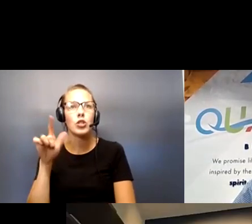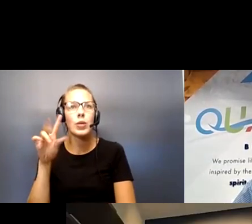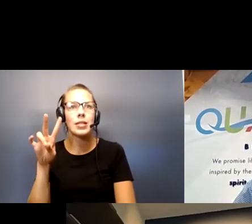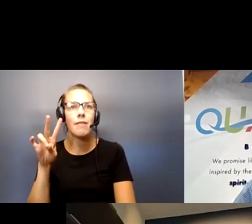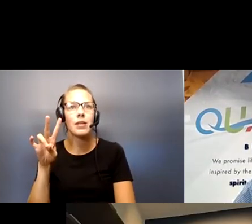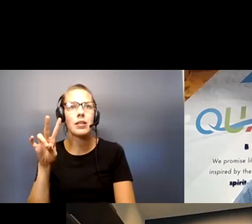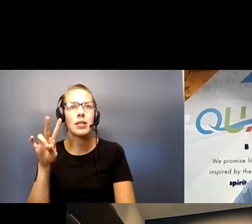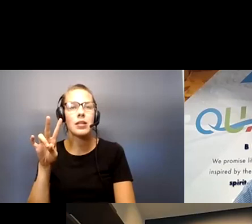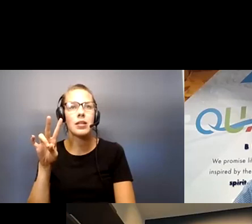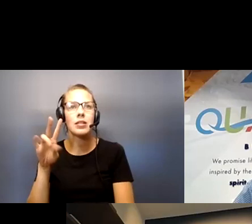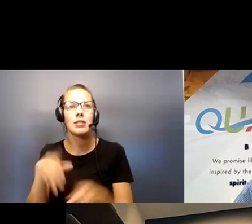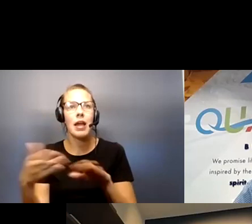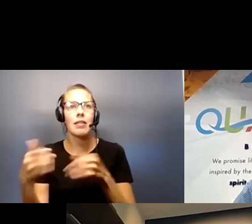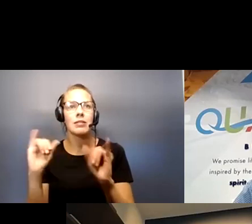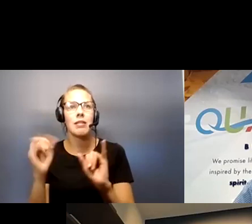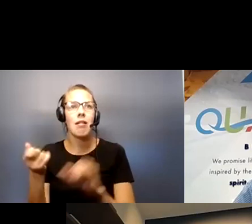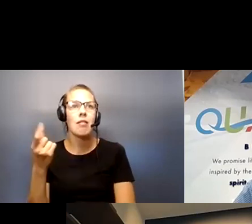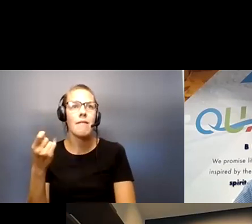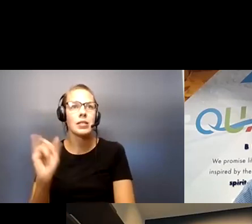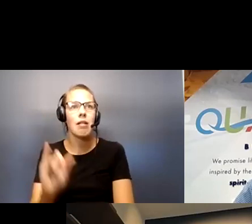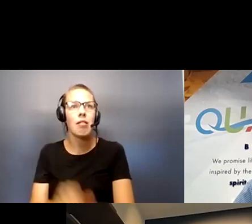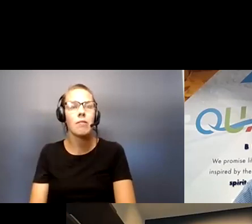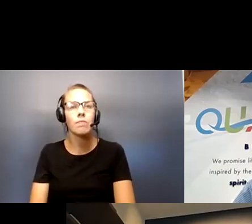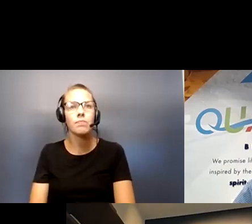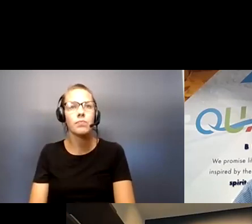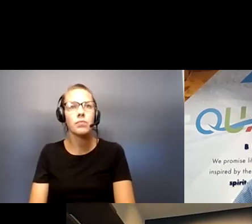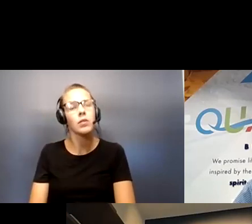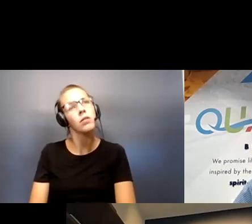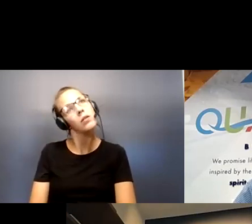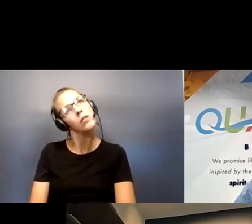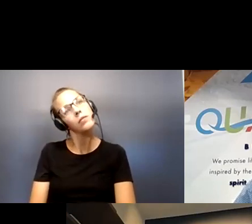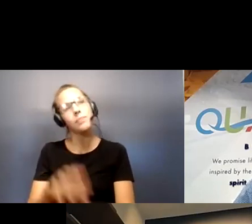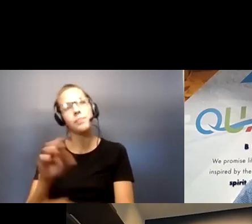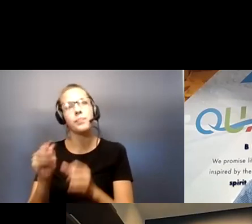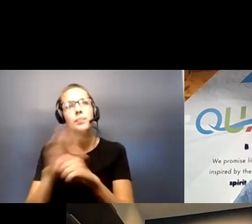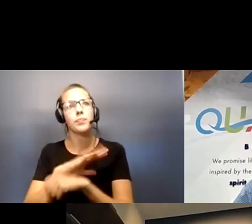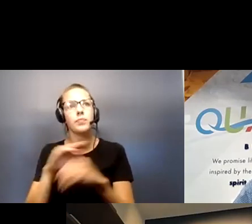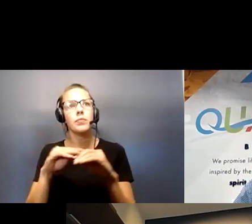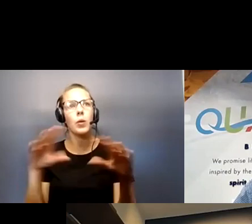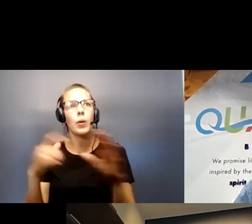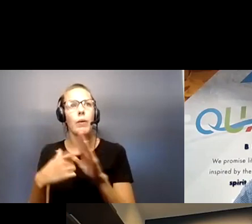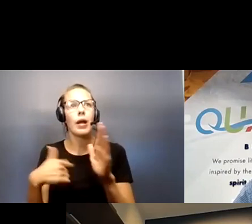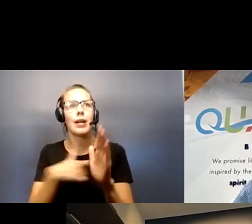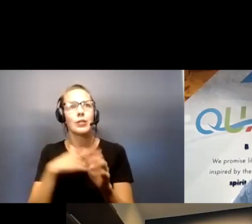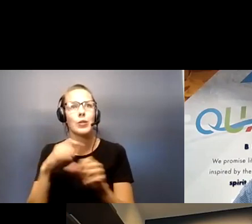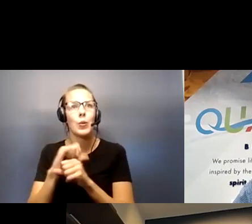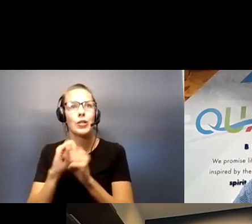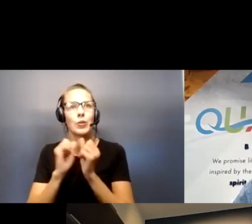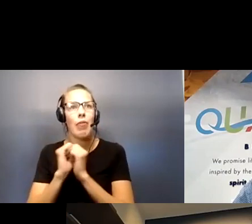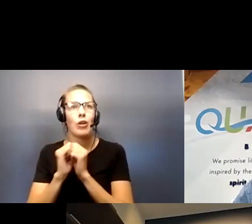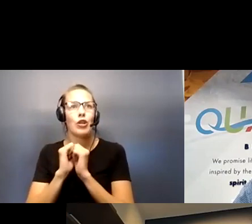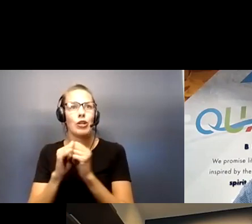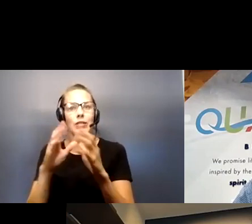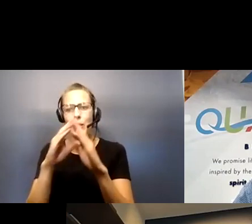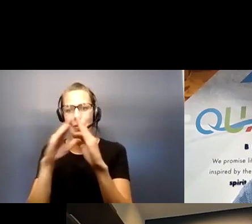1,527. Our deaths remain at 11. The COVID-19 pandemic has required us to work together as a community